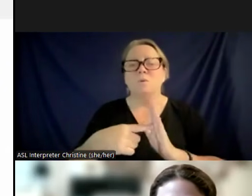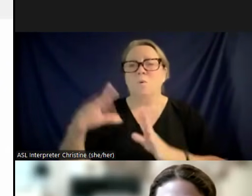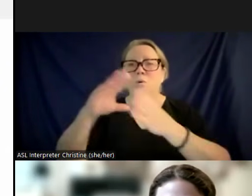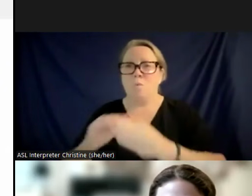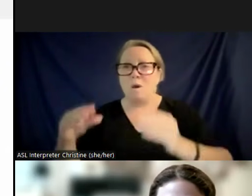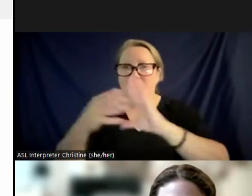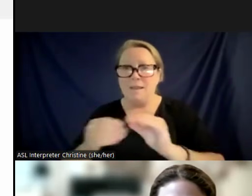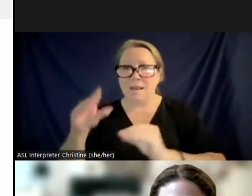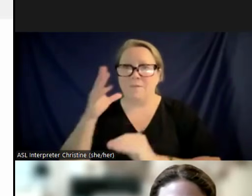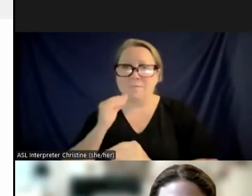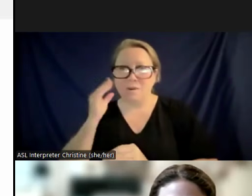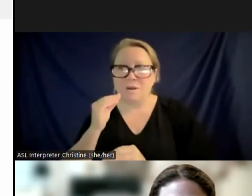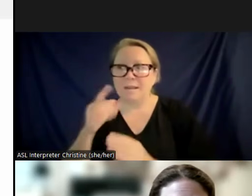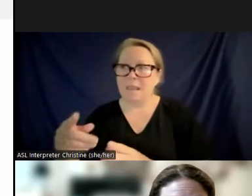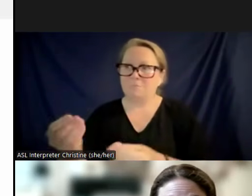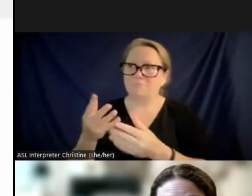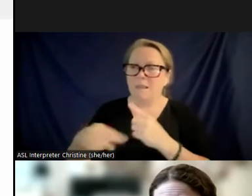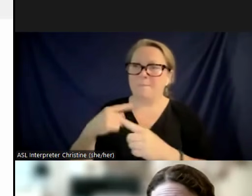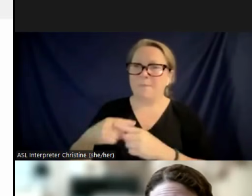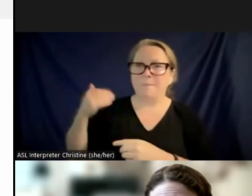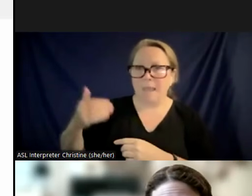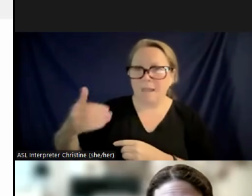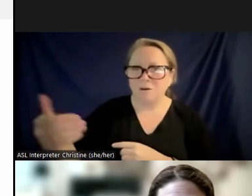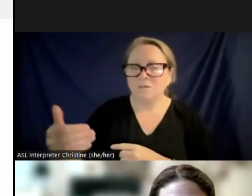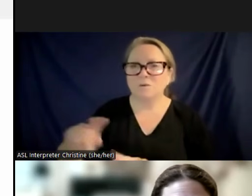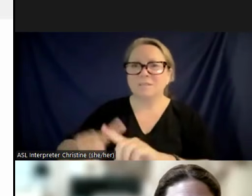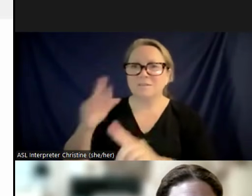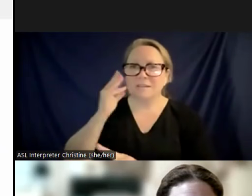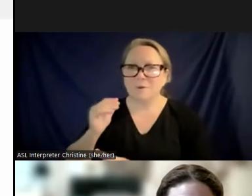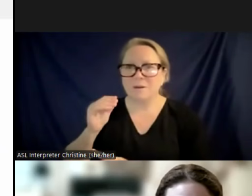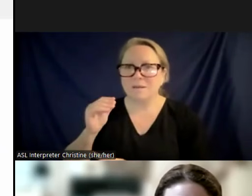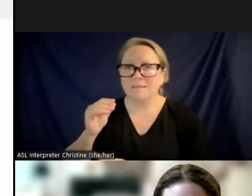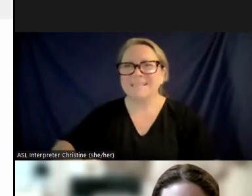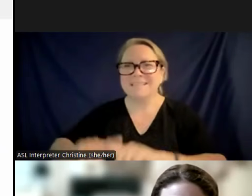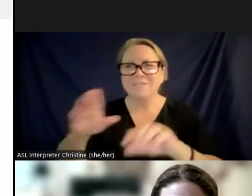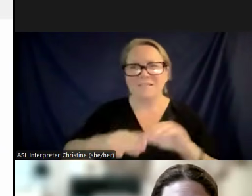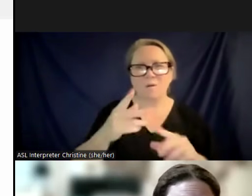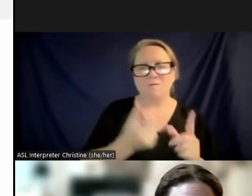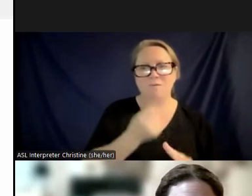about patterns or experiences that may be different from what we see in survey